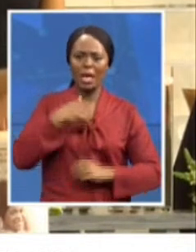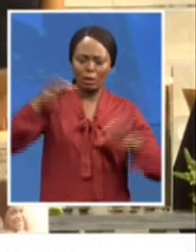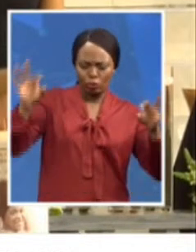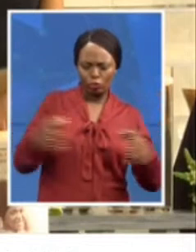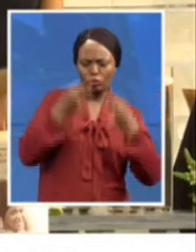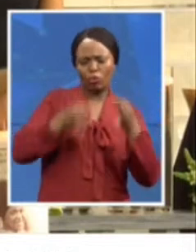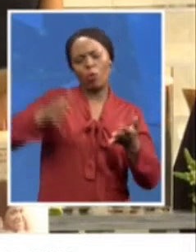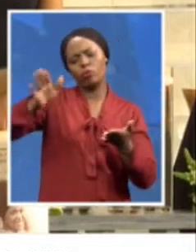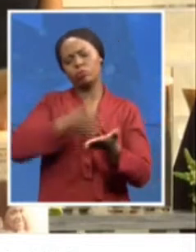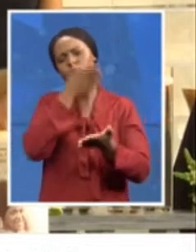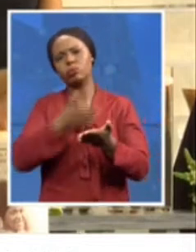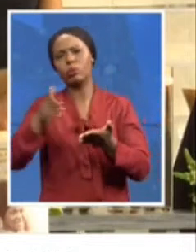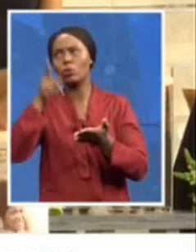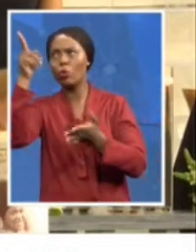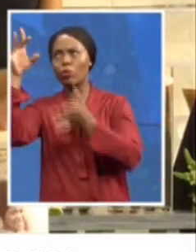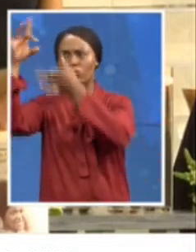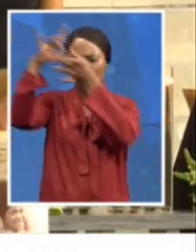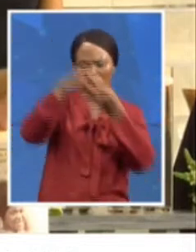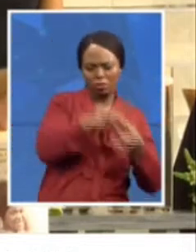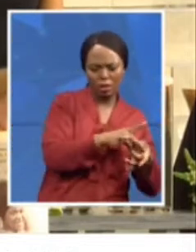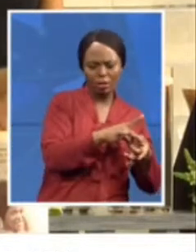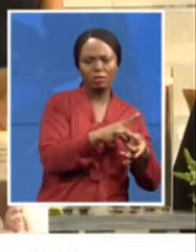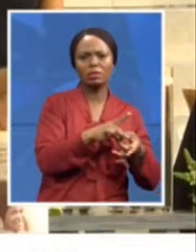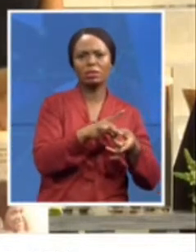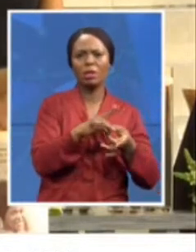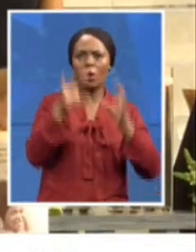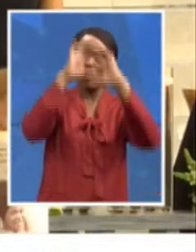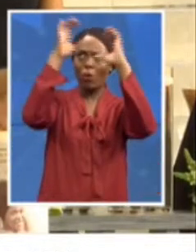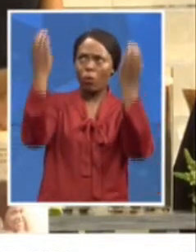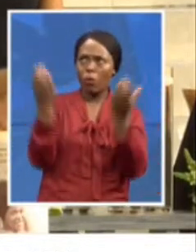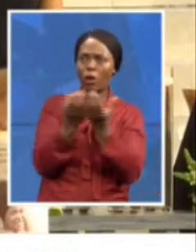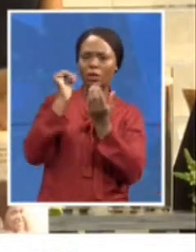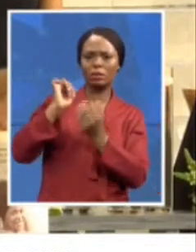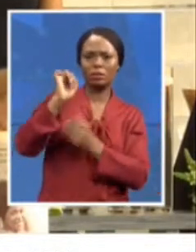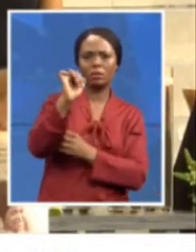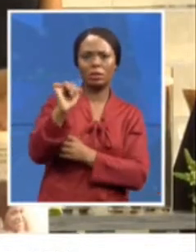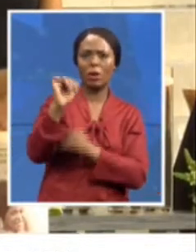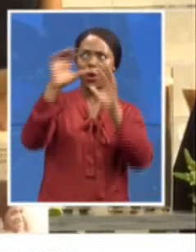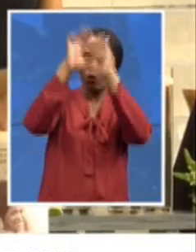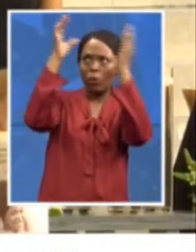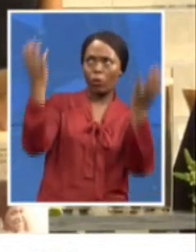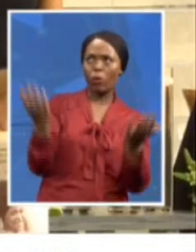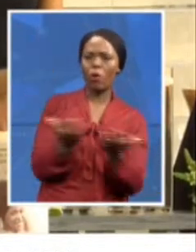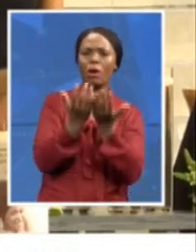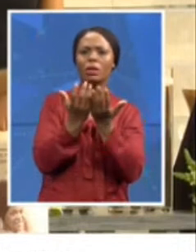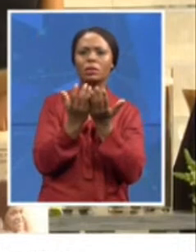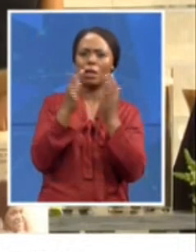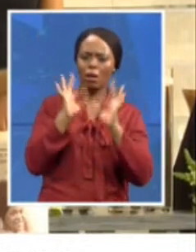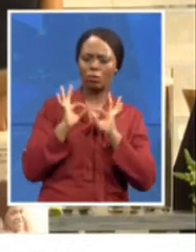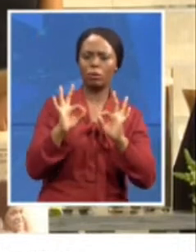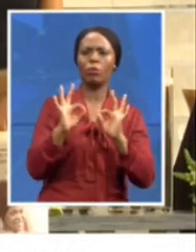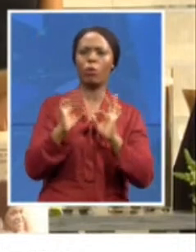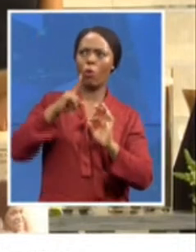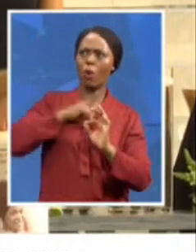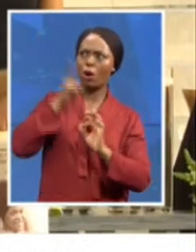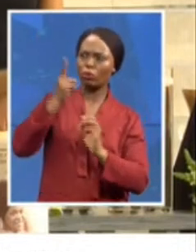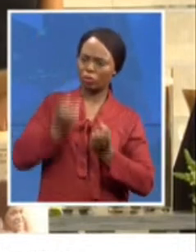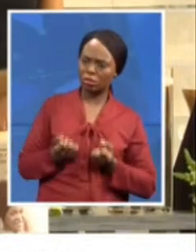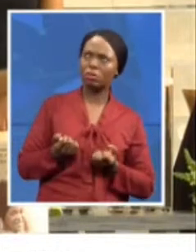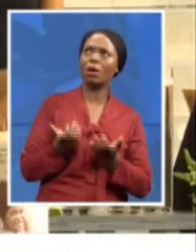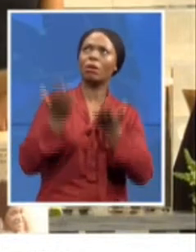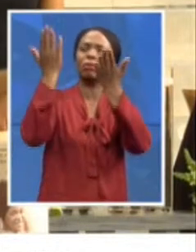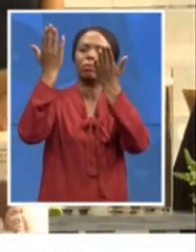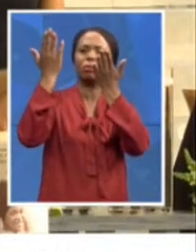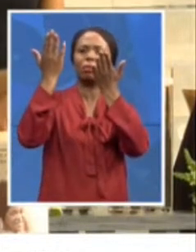bequeathed, that world threaded by your sacrifice lacerates at the seams. Finn.